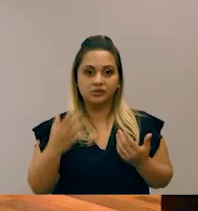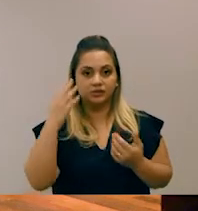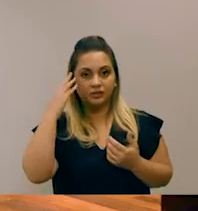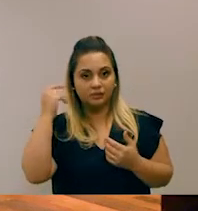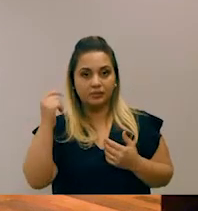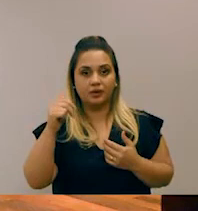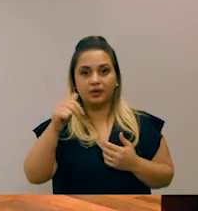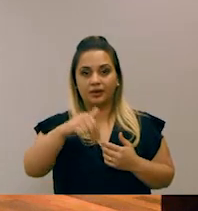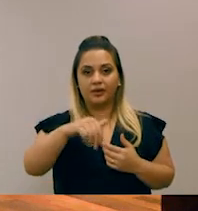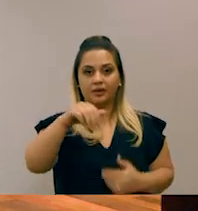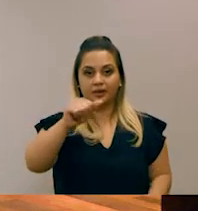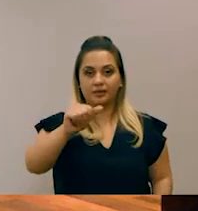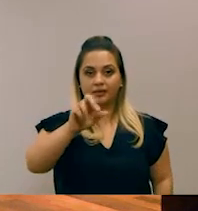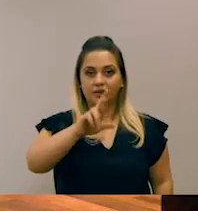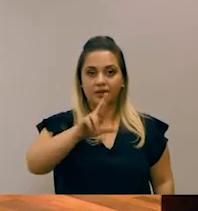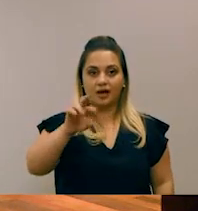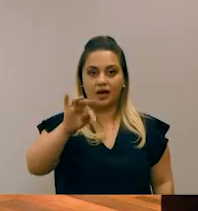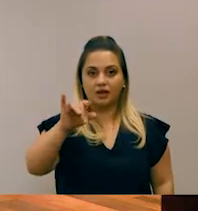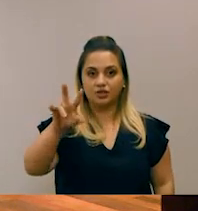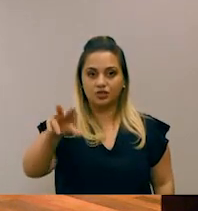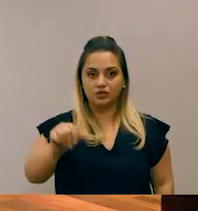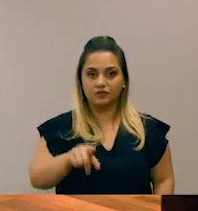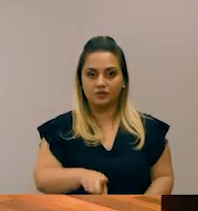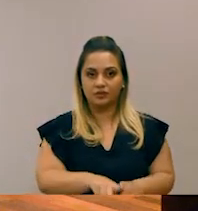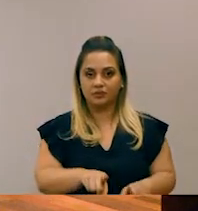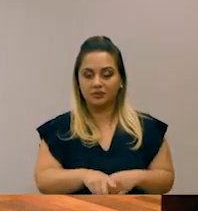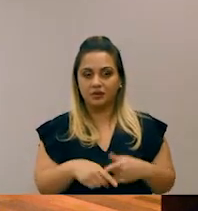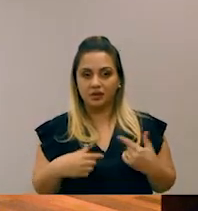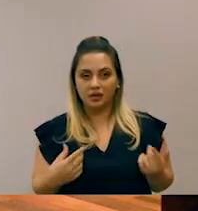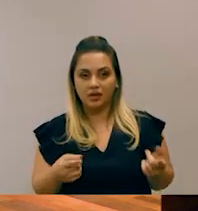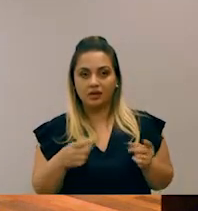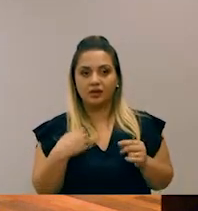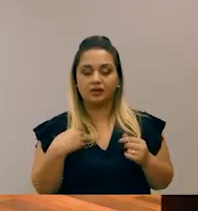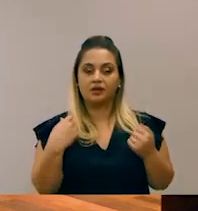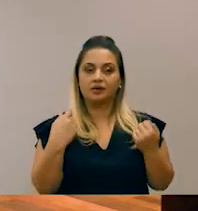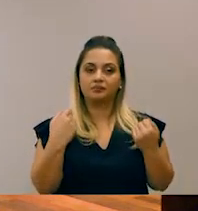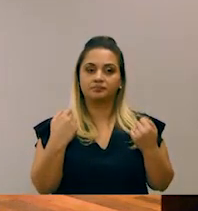informations of the narrative,